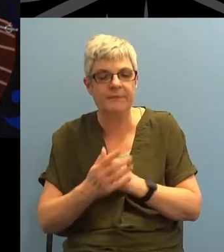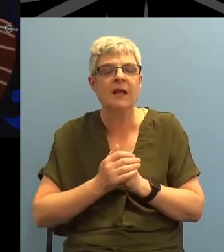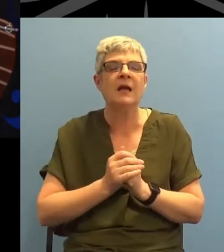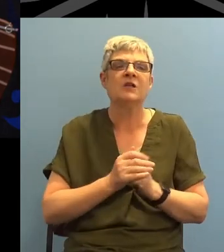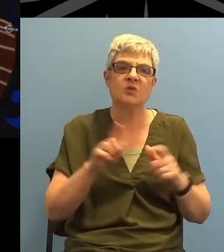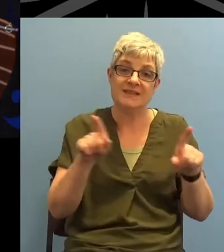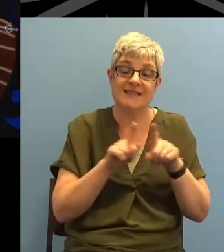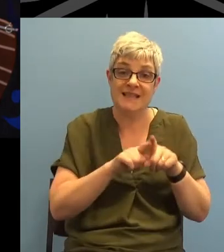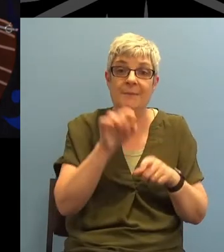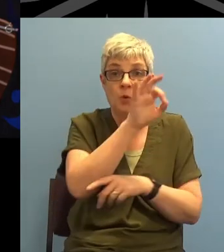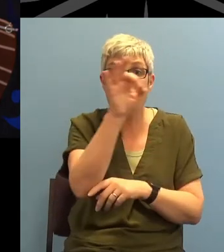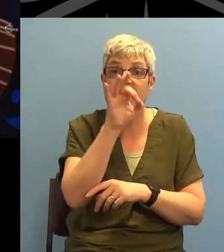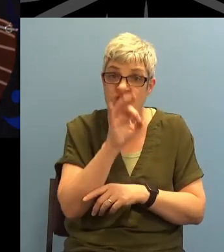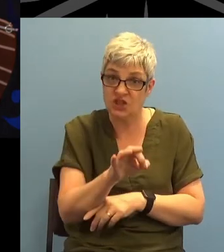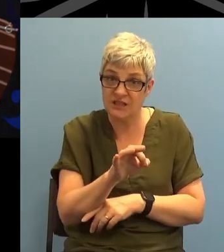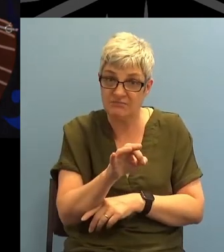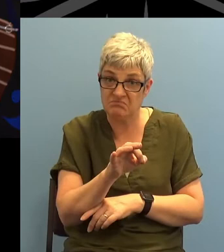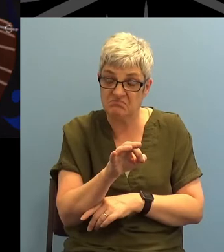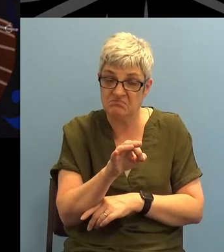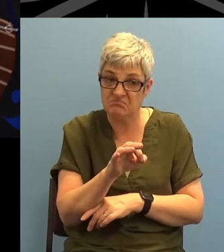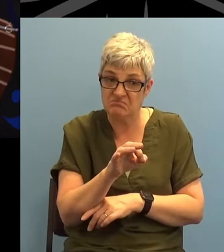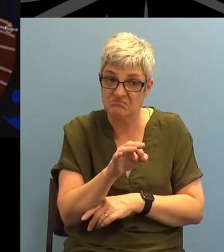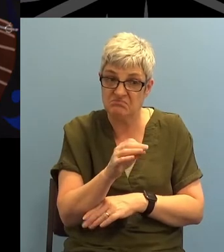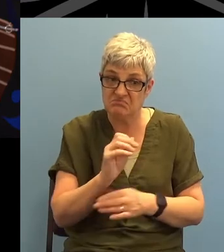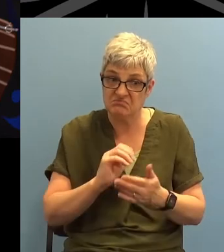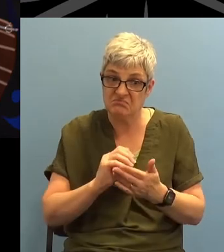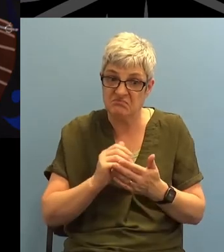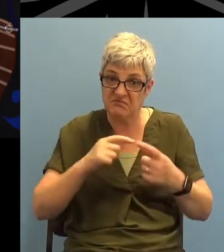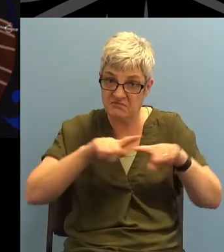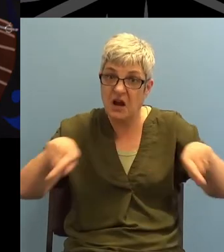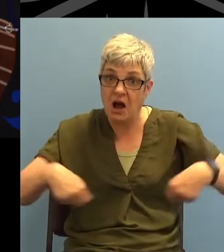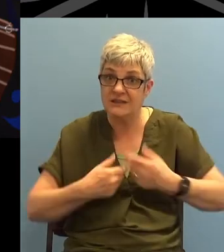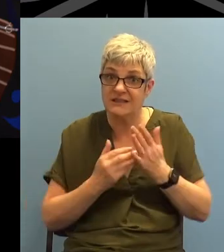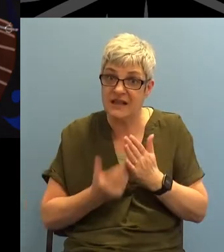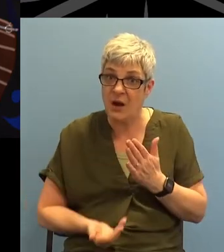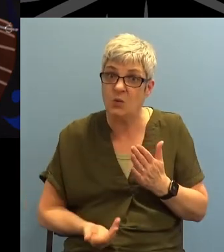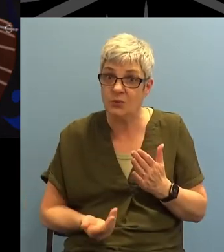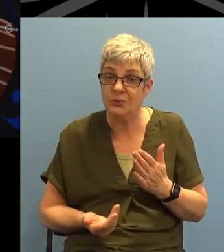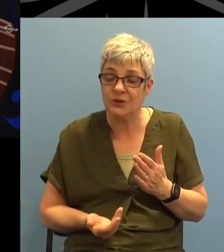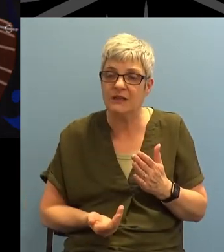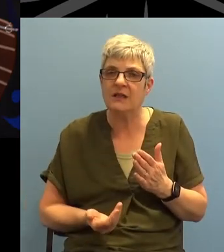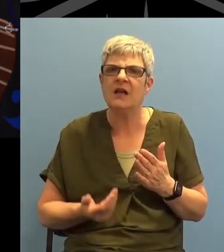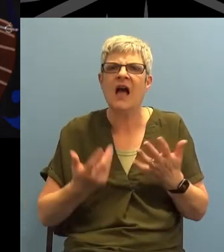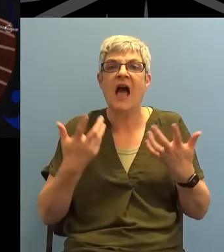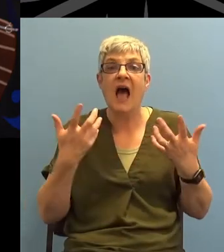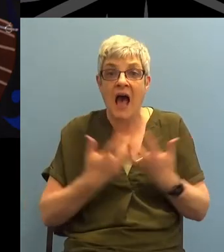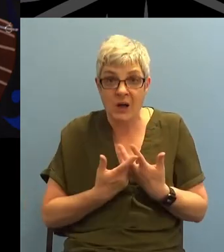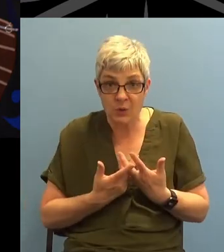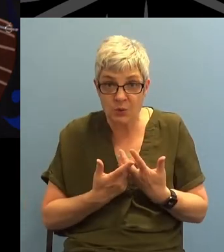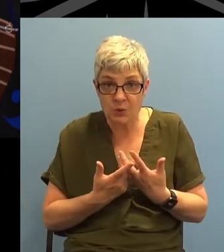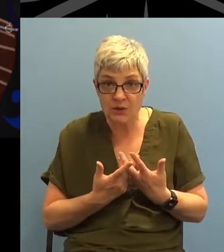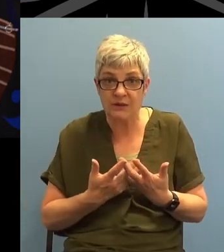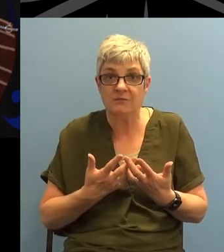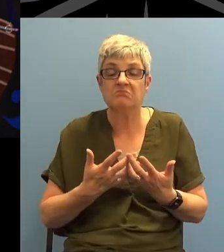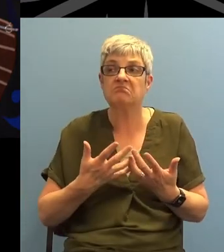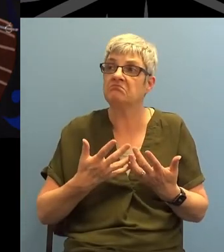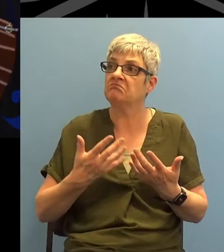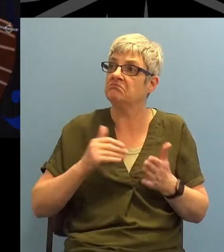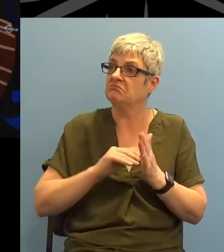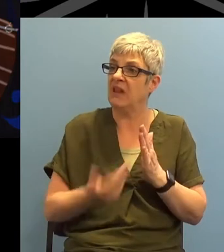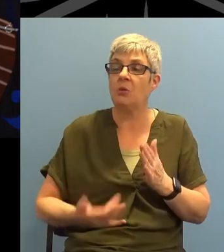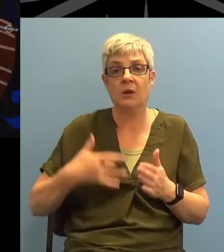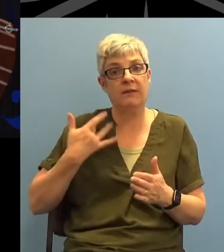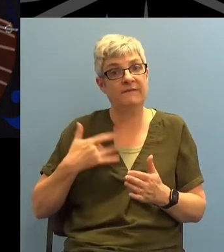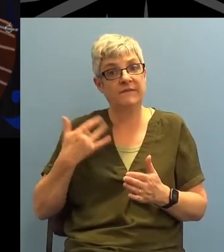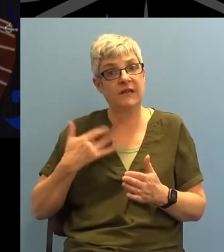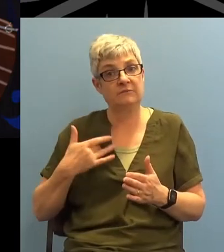question hangs around for us, I think. How shall we now